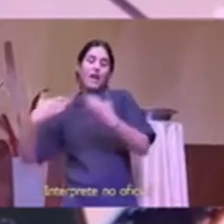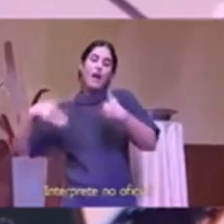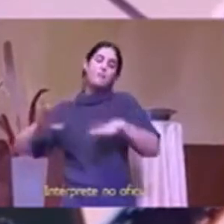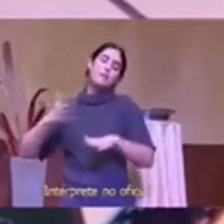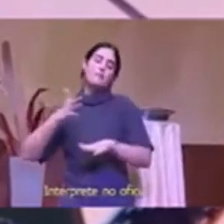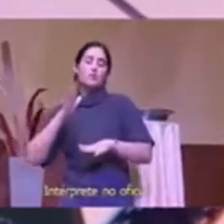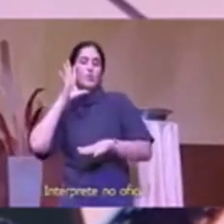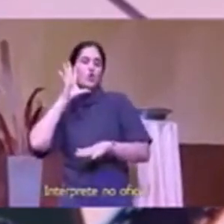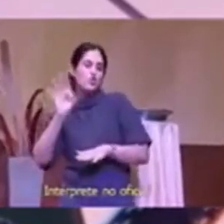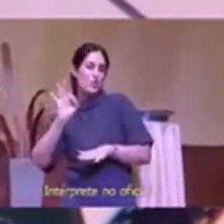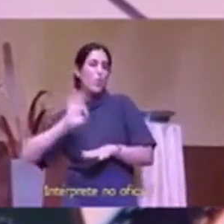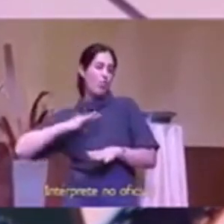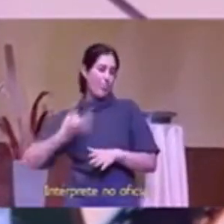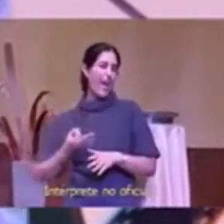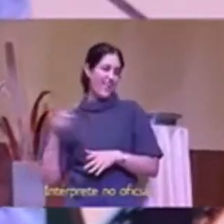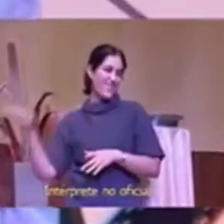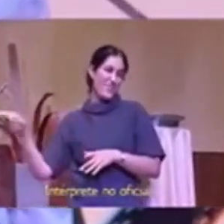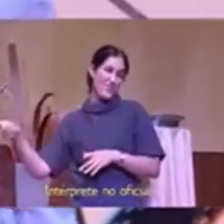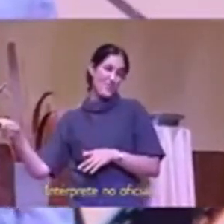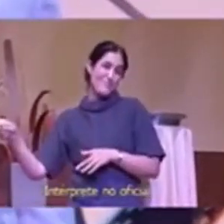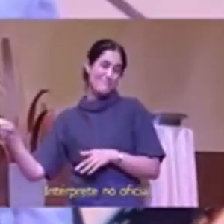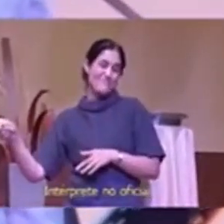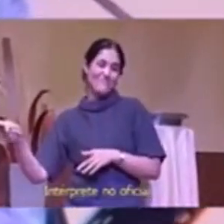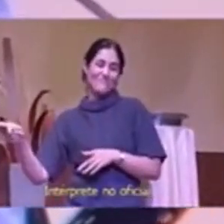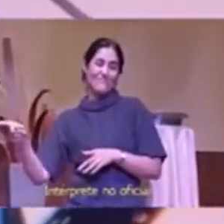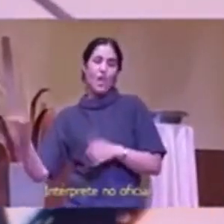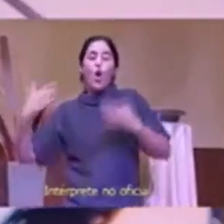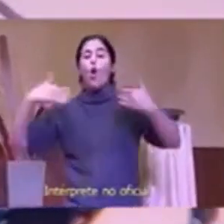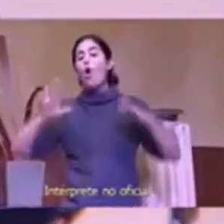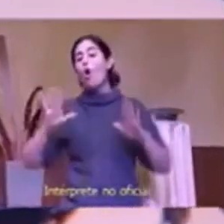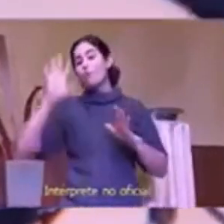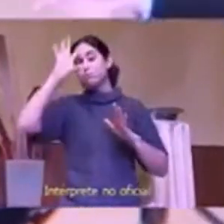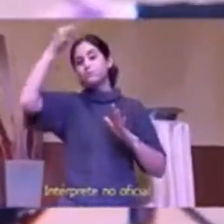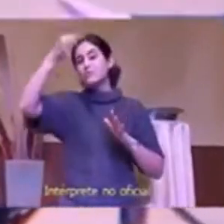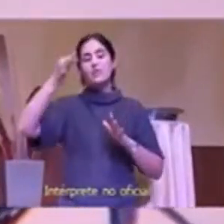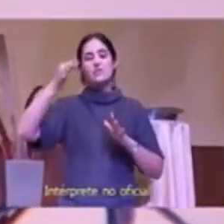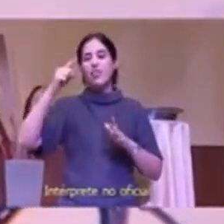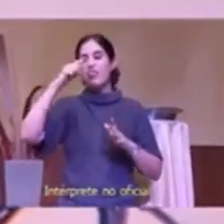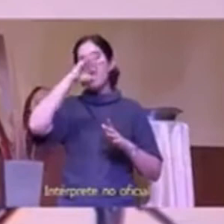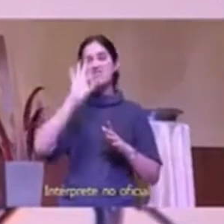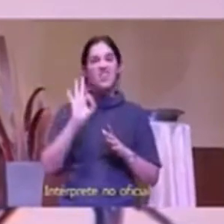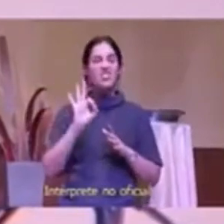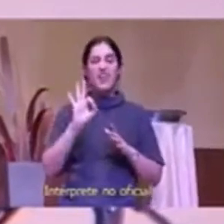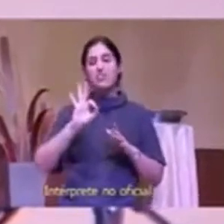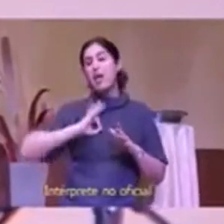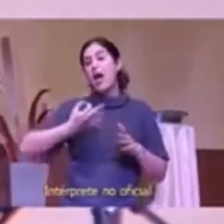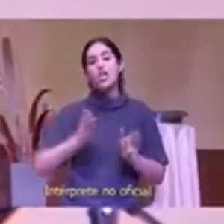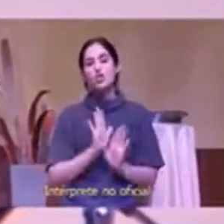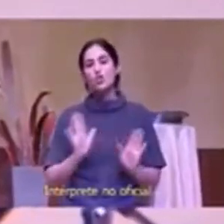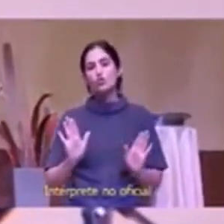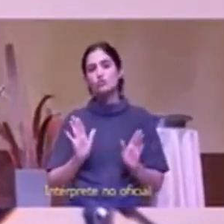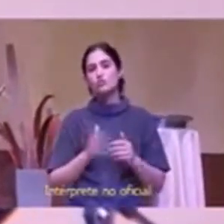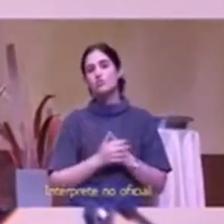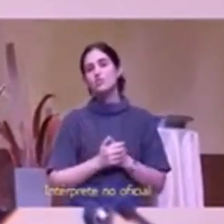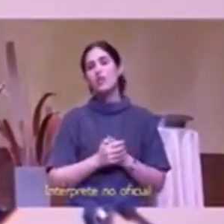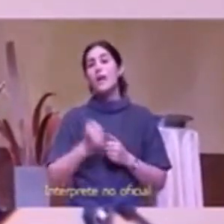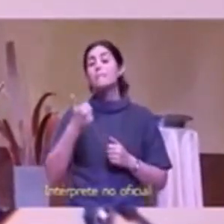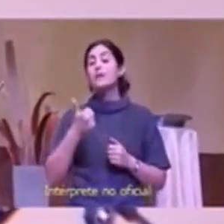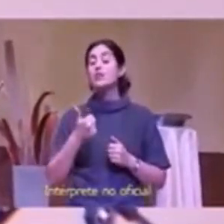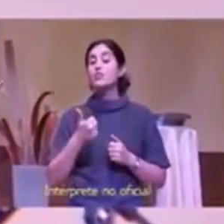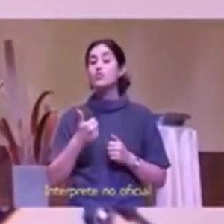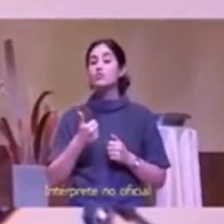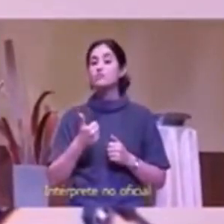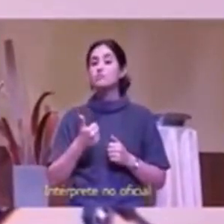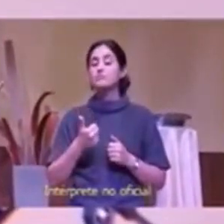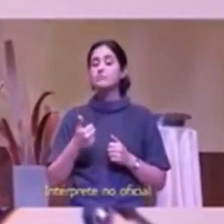llevar 50 años. It might take you 60 or 70 years. O quizás 60, 70 años. But the influence will be